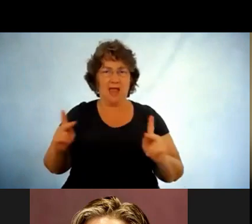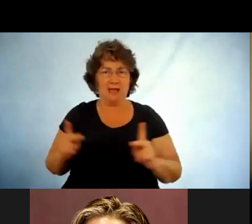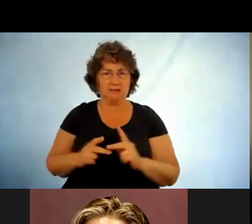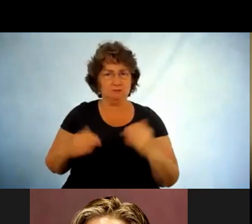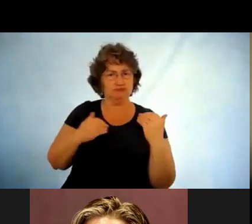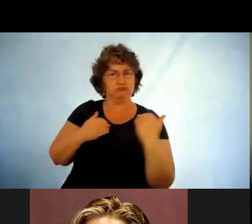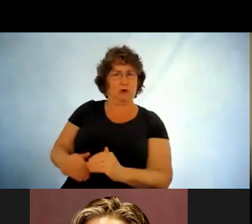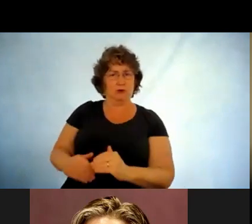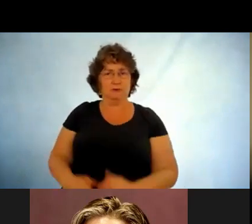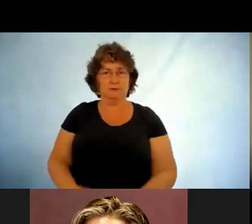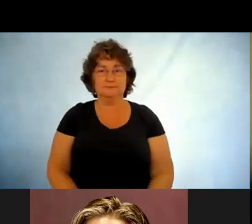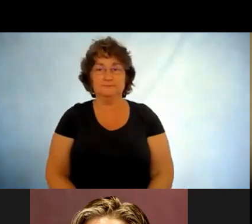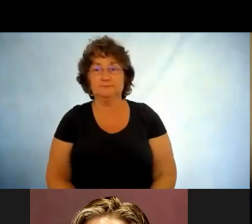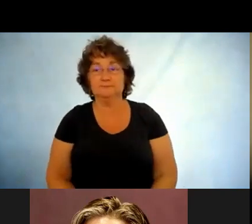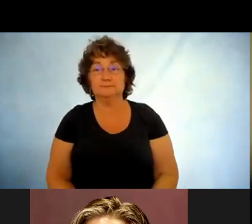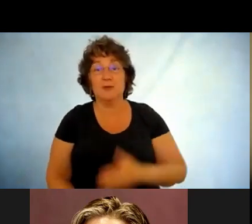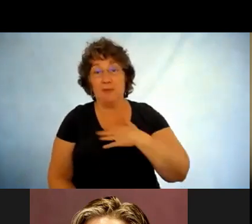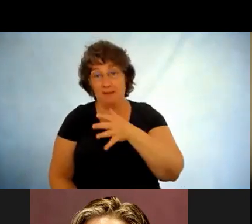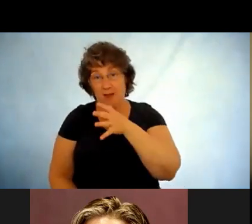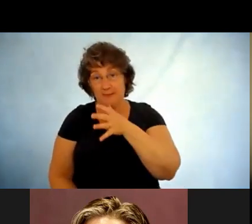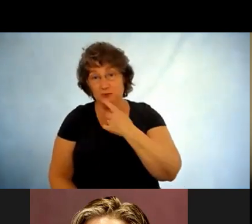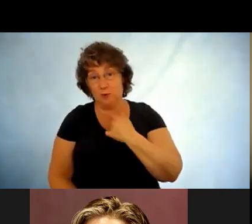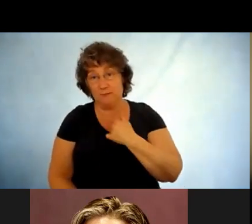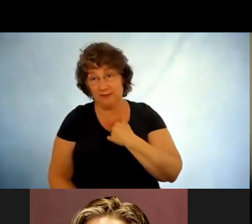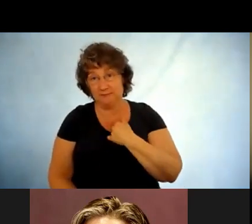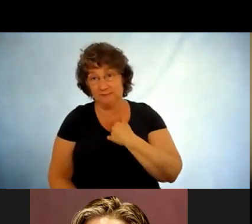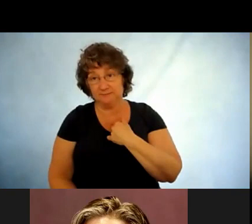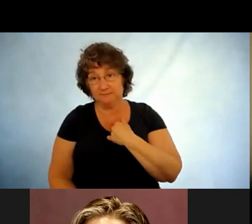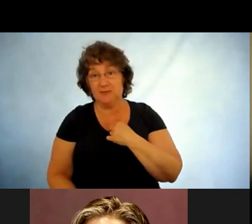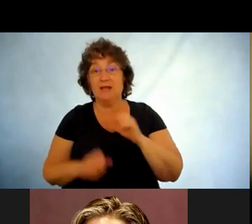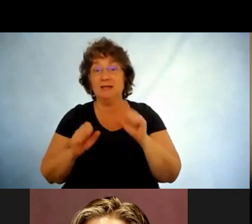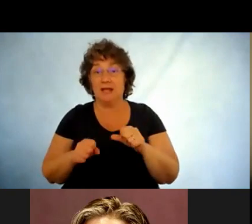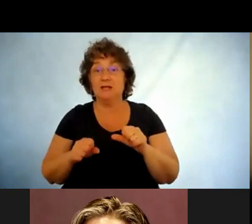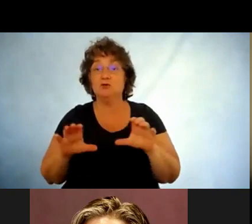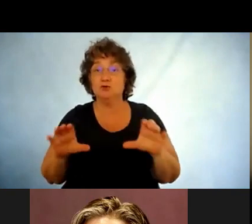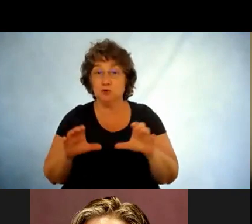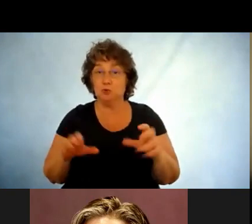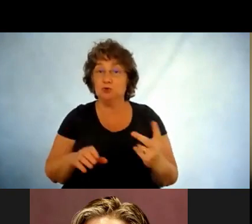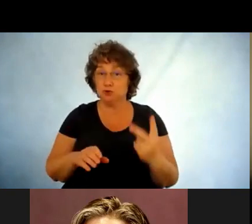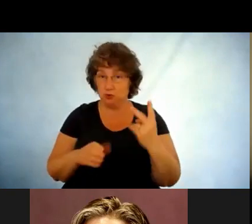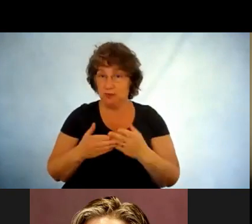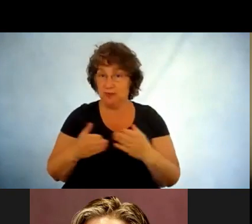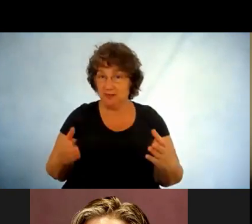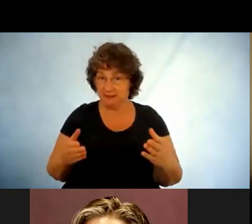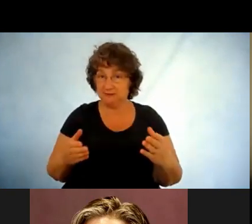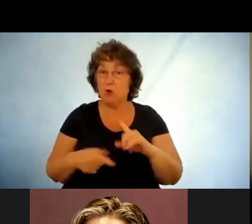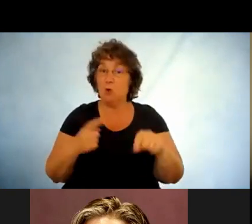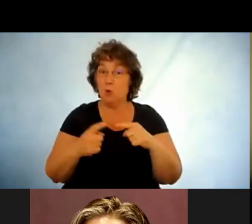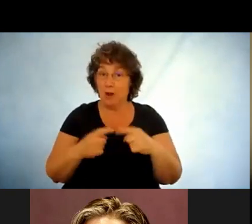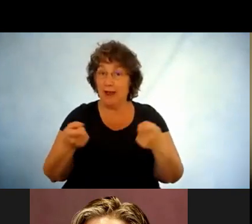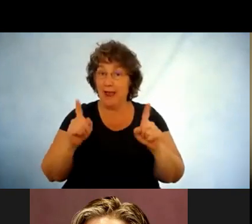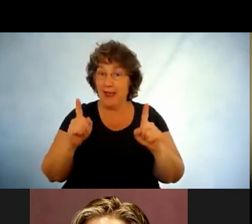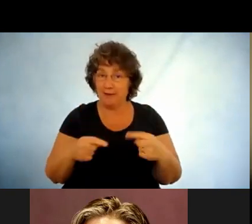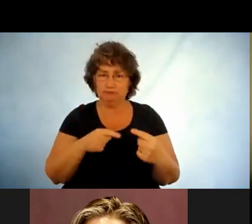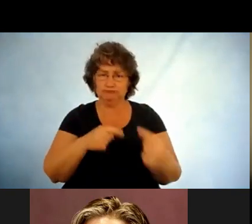My mama always taught me there's two things you can do with any difficult situation you find yourself in. Figure out how you got there and figure